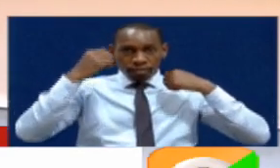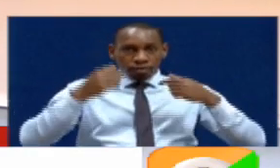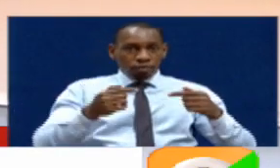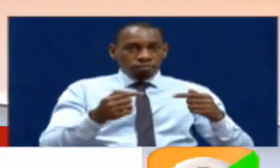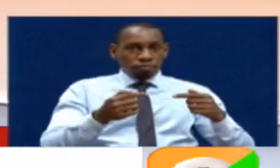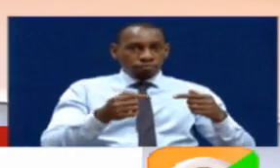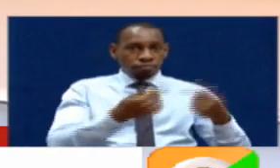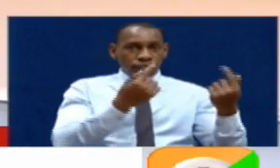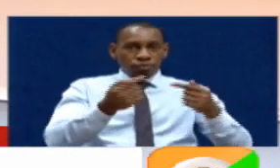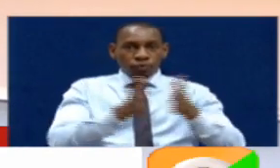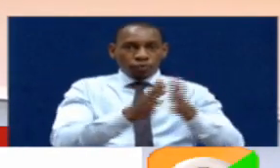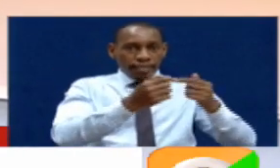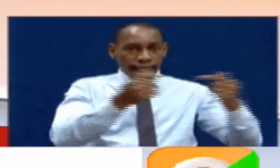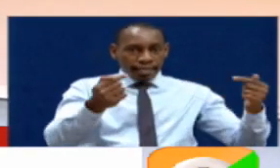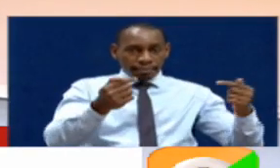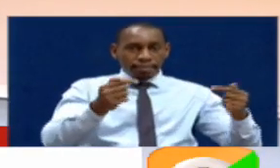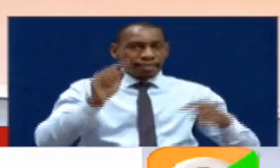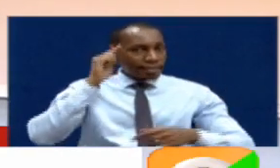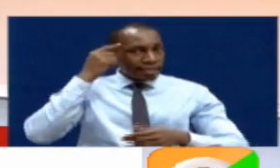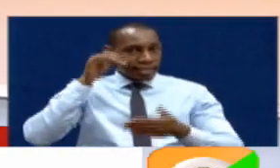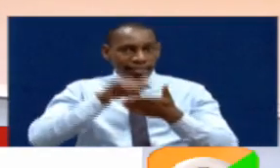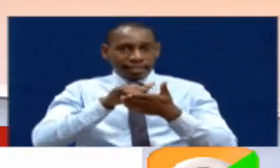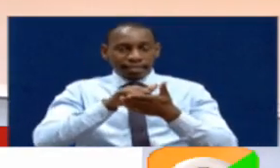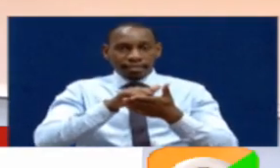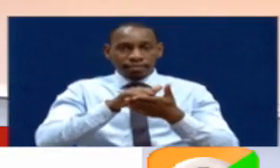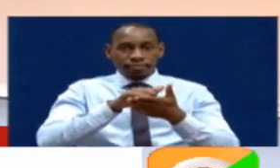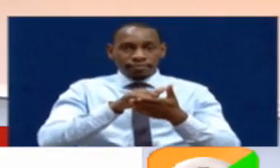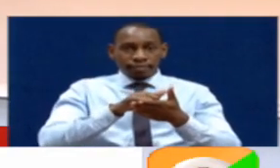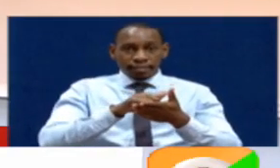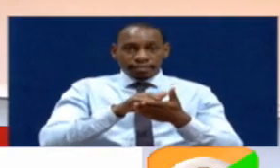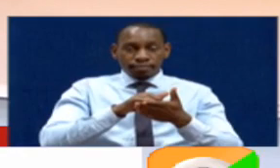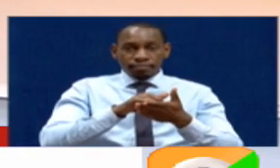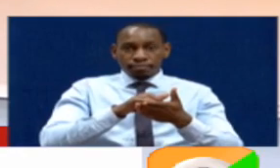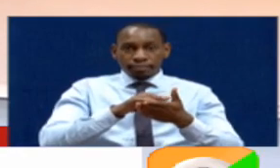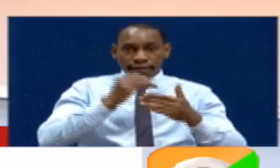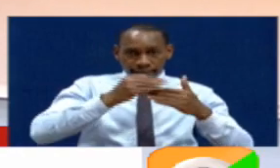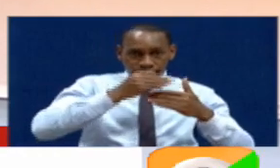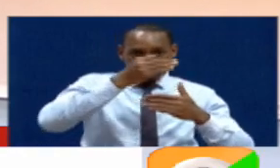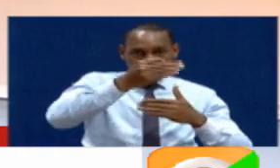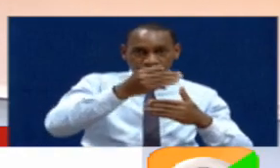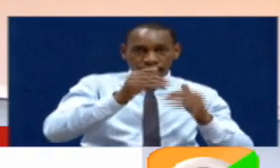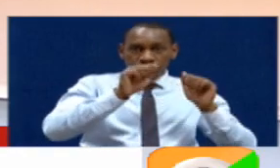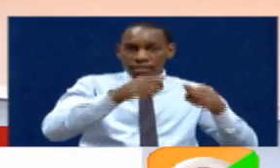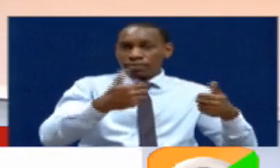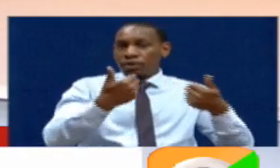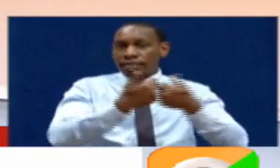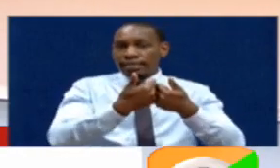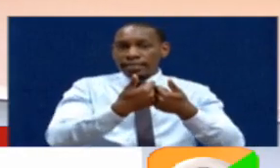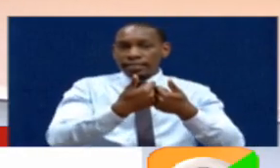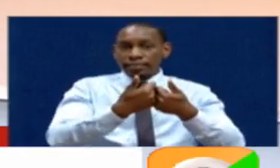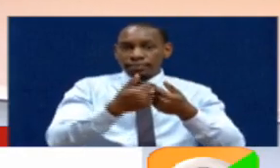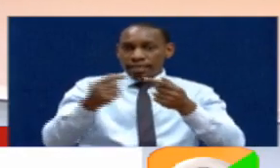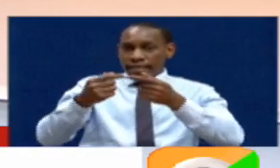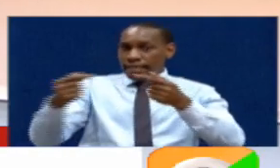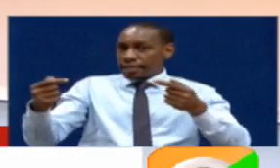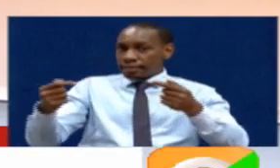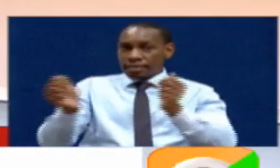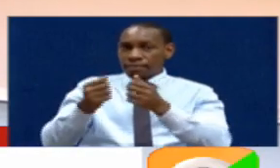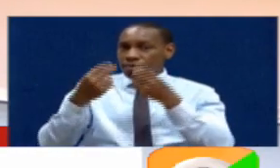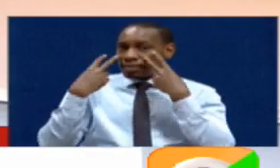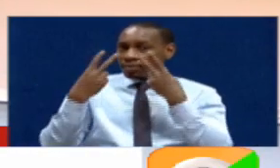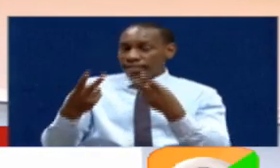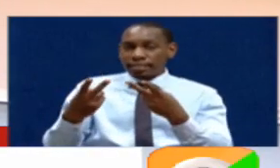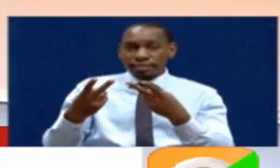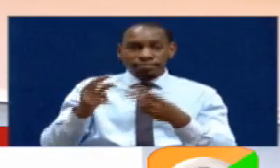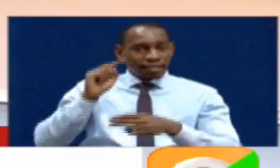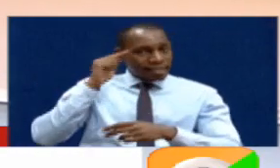enemy, did you ever think that you'd now be confronting an invisible enemy? Did you ever